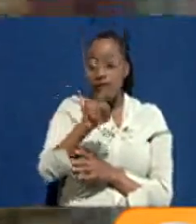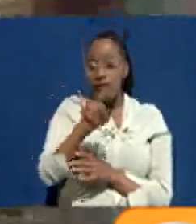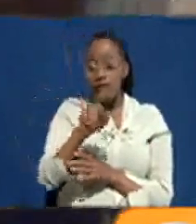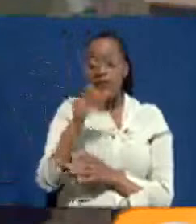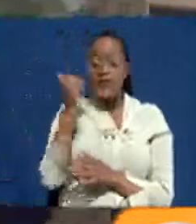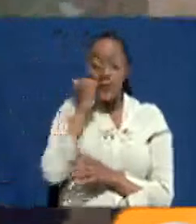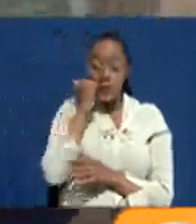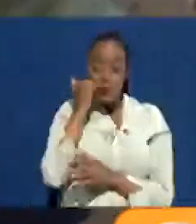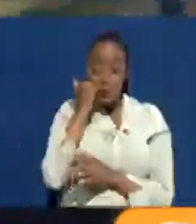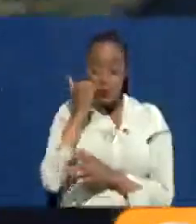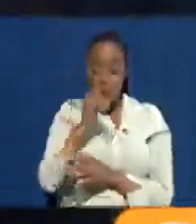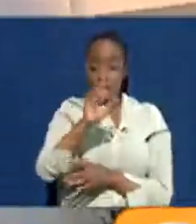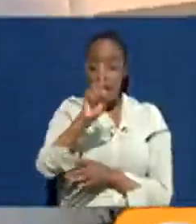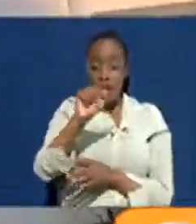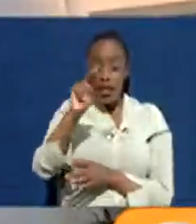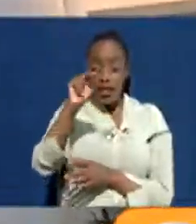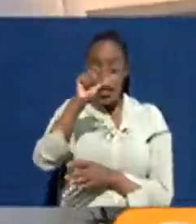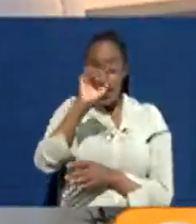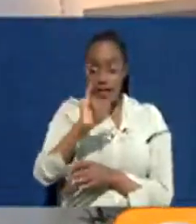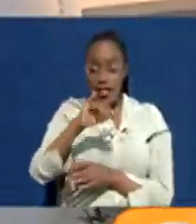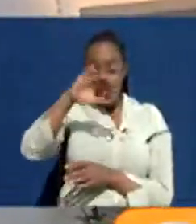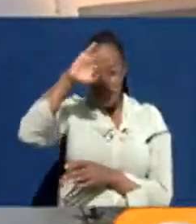down.